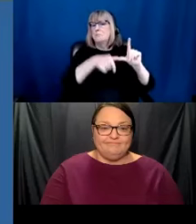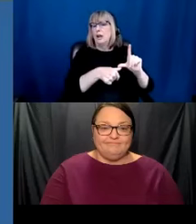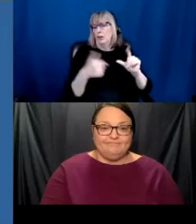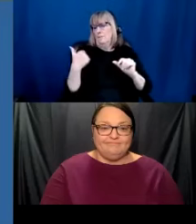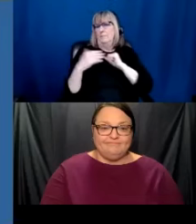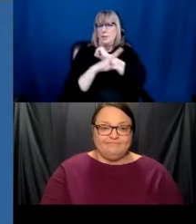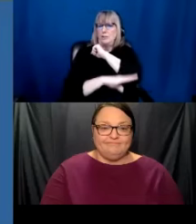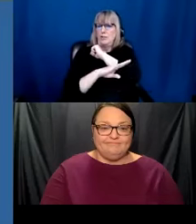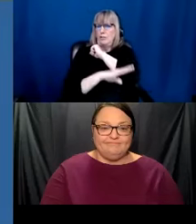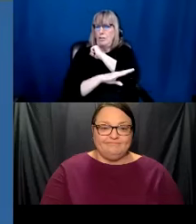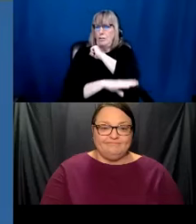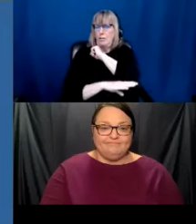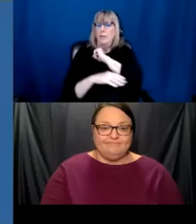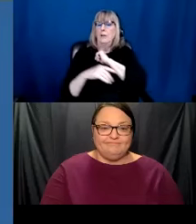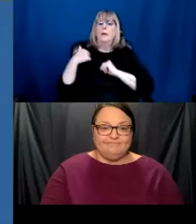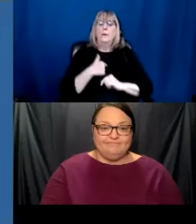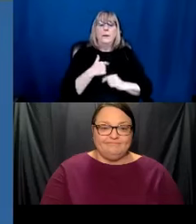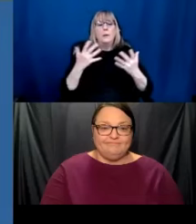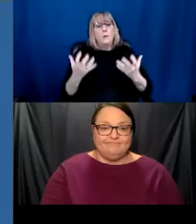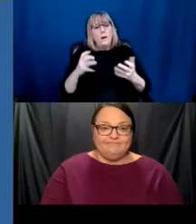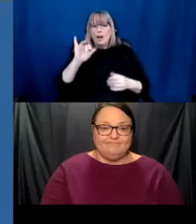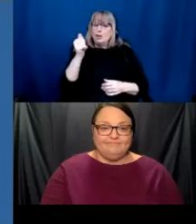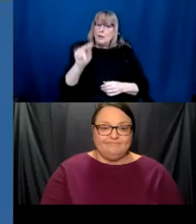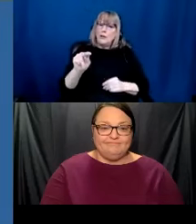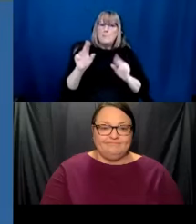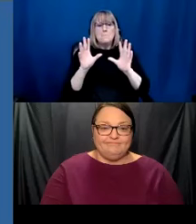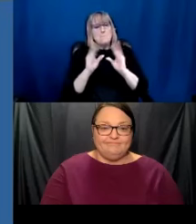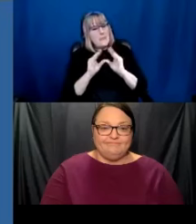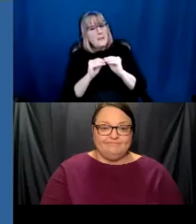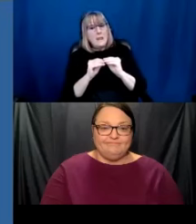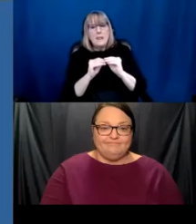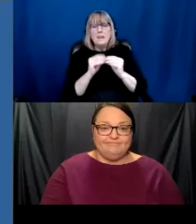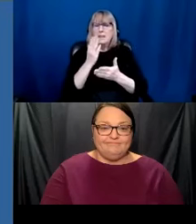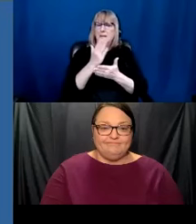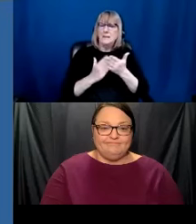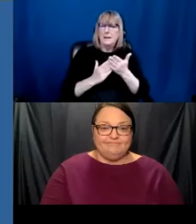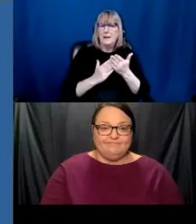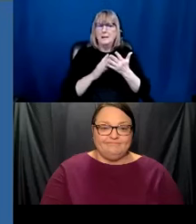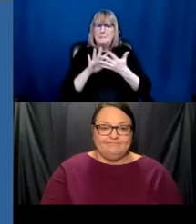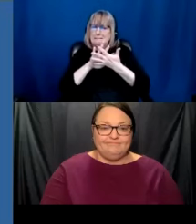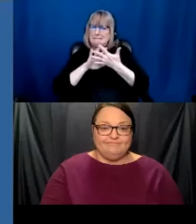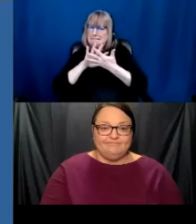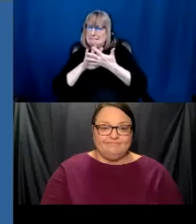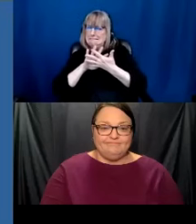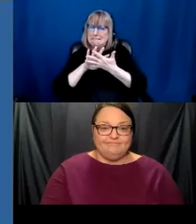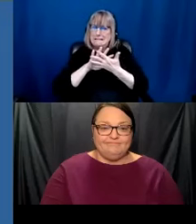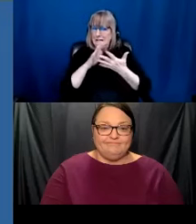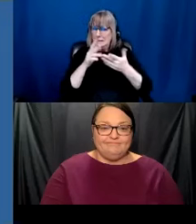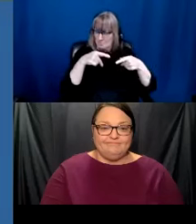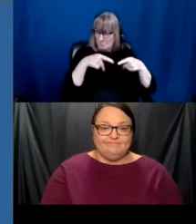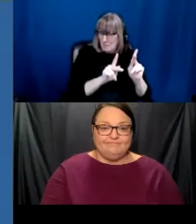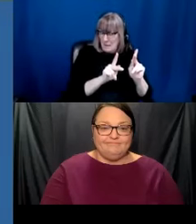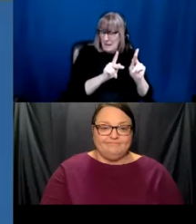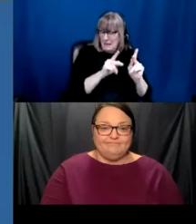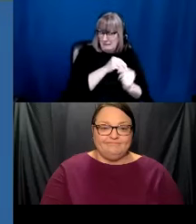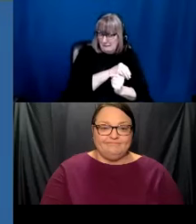y español en todas nuestras reuniones públicas. There was some gray area around if we were allowed to